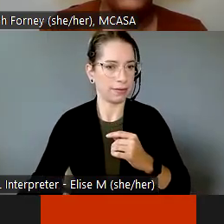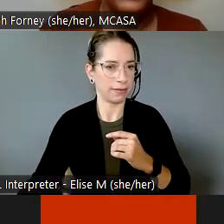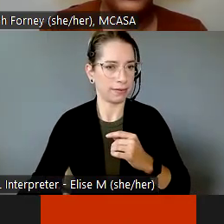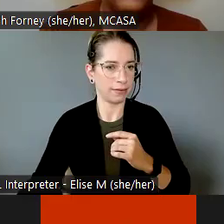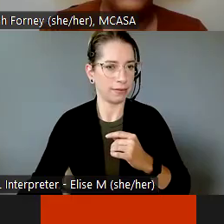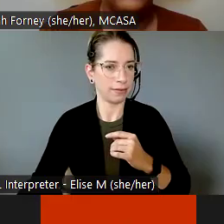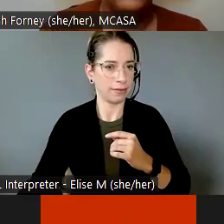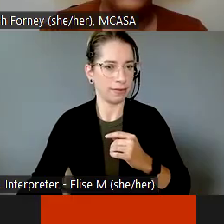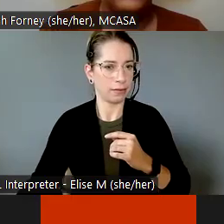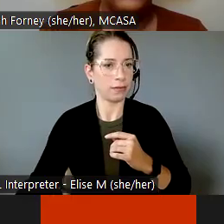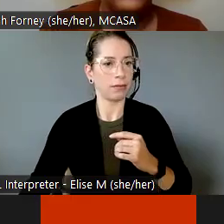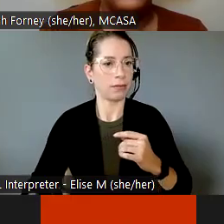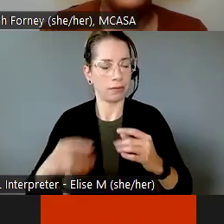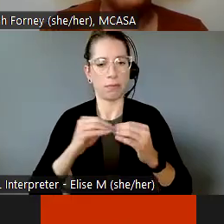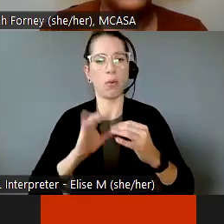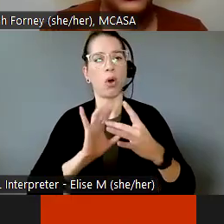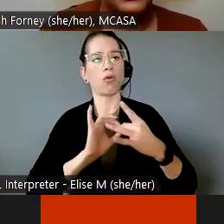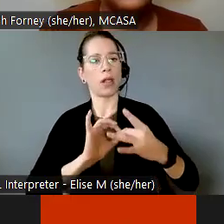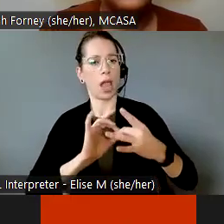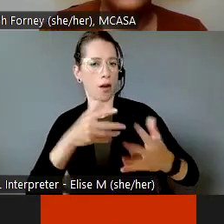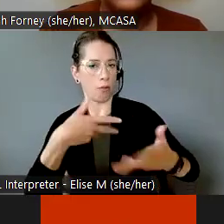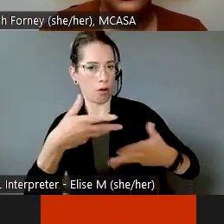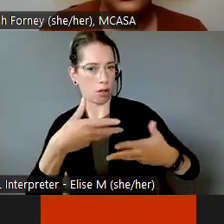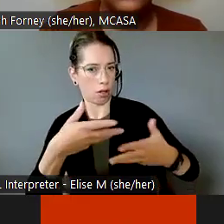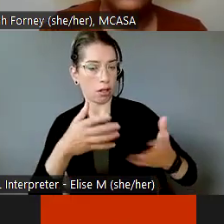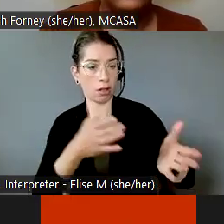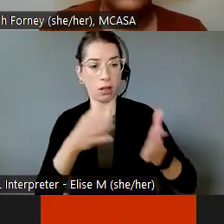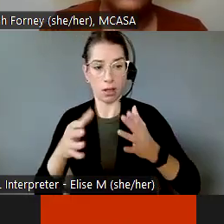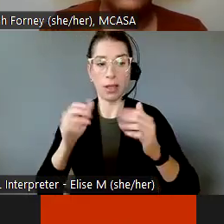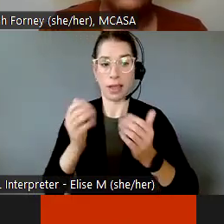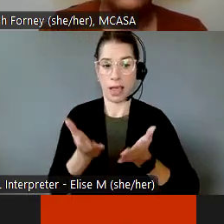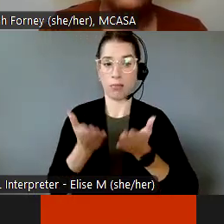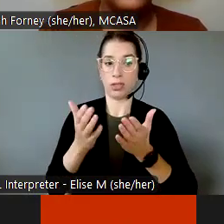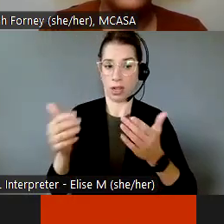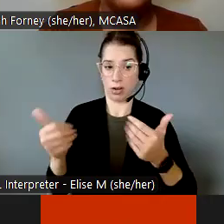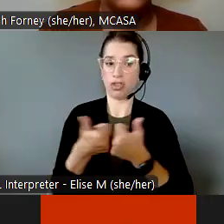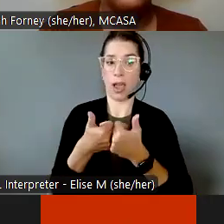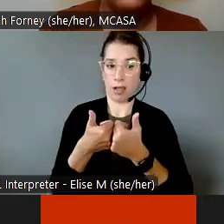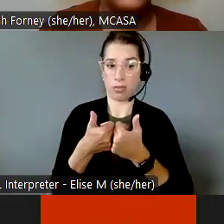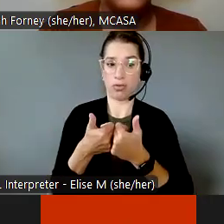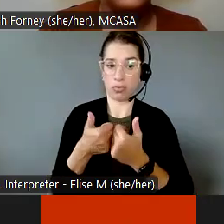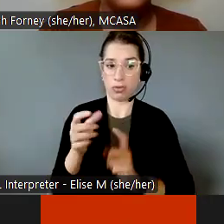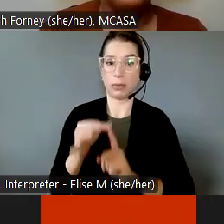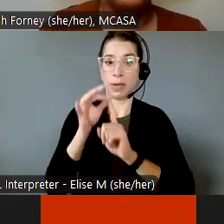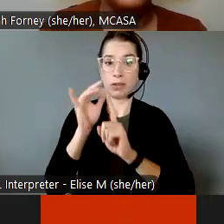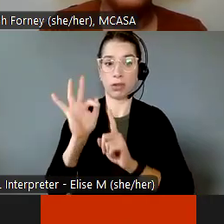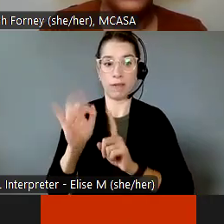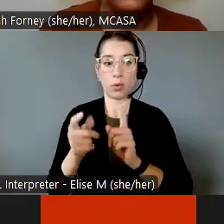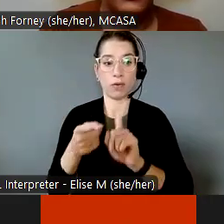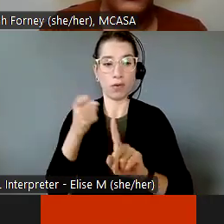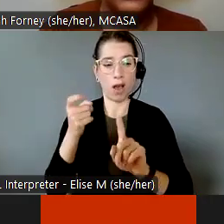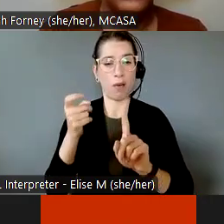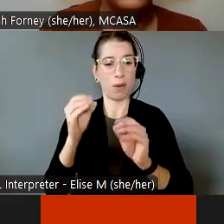Makes you more relatable. It can present a challenge, especially if you come from a significantly